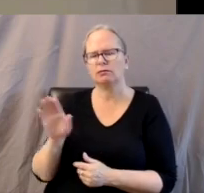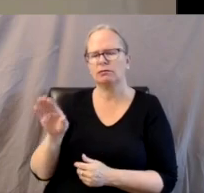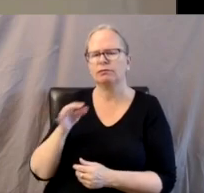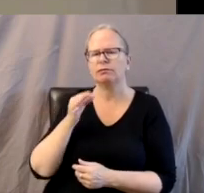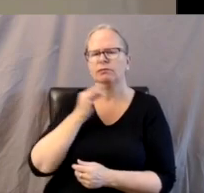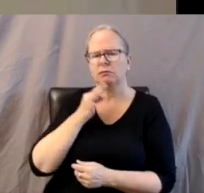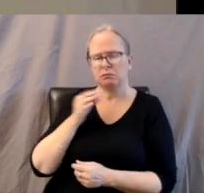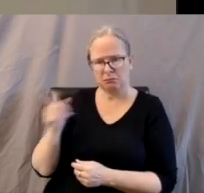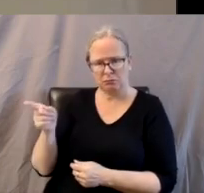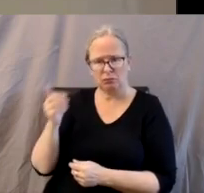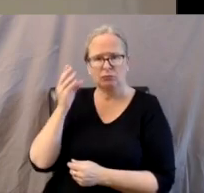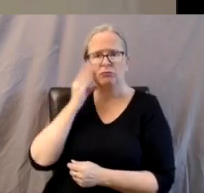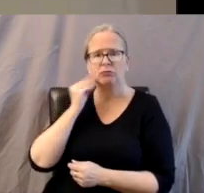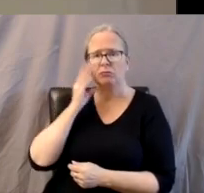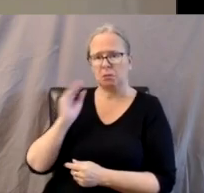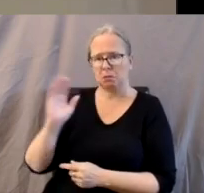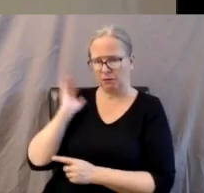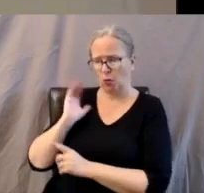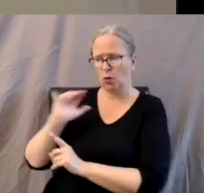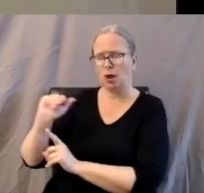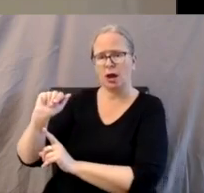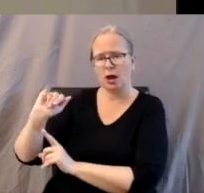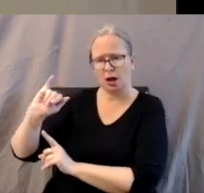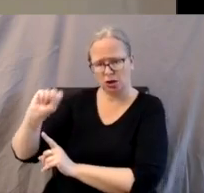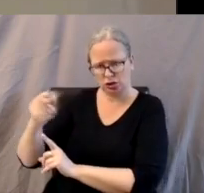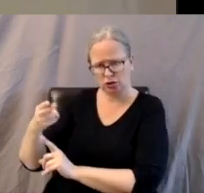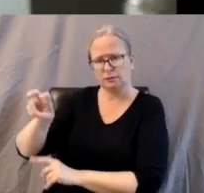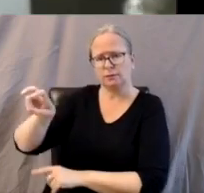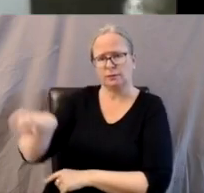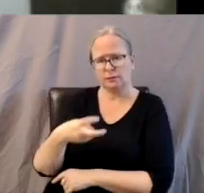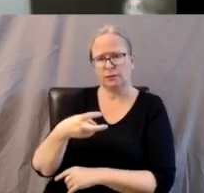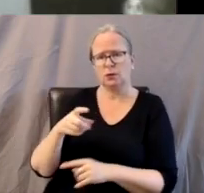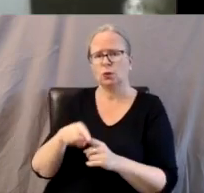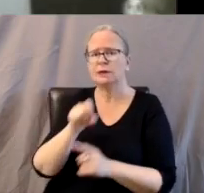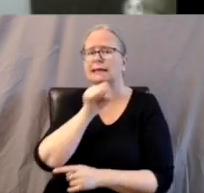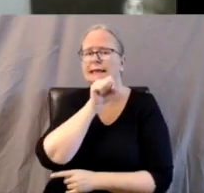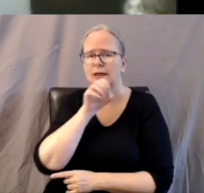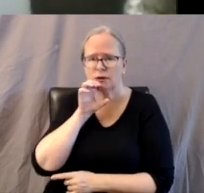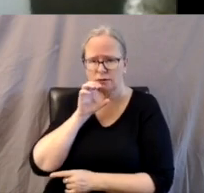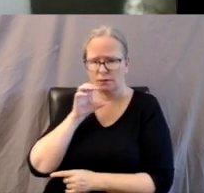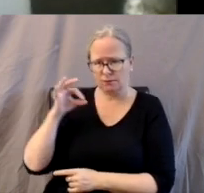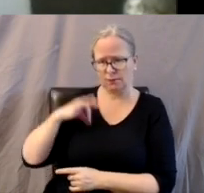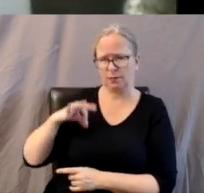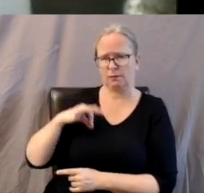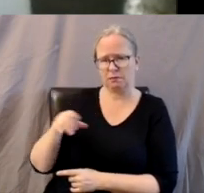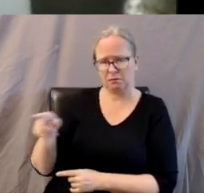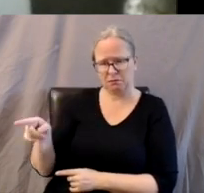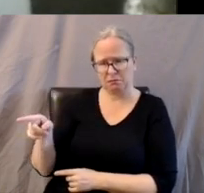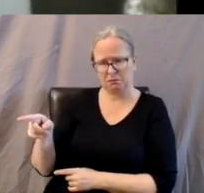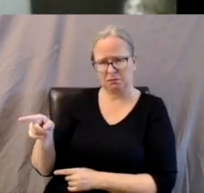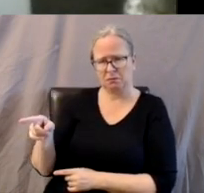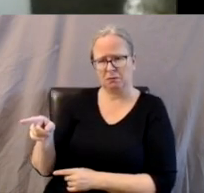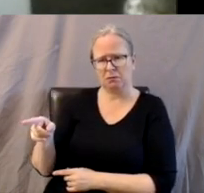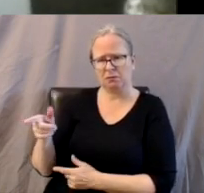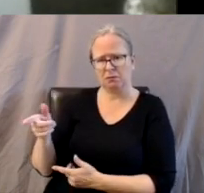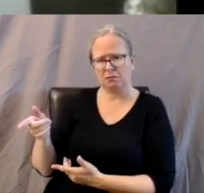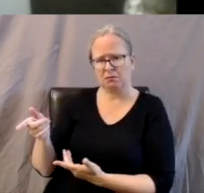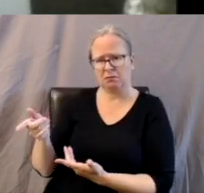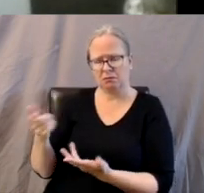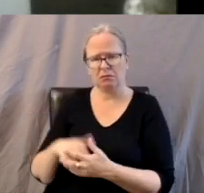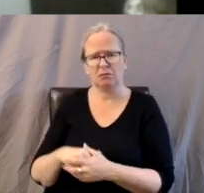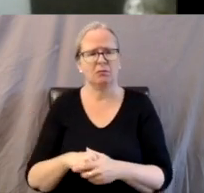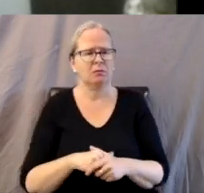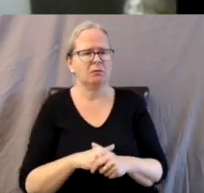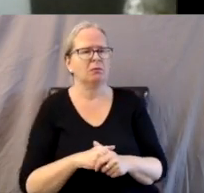from AISH to the seniors benefits? It was the loss of income because it's a little